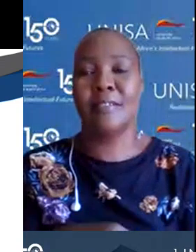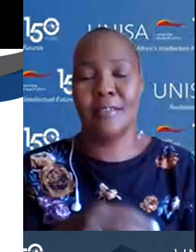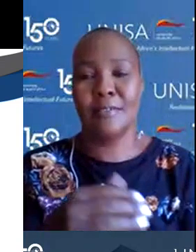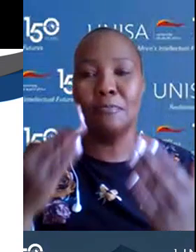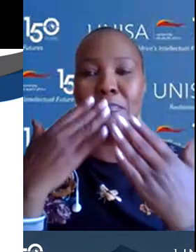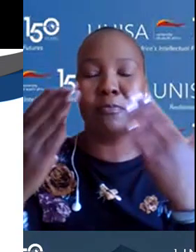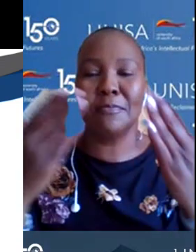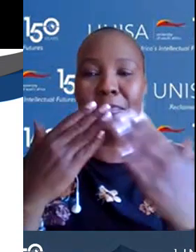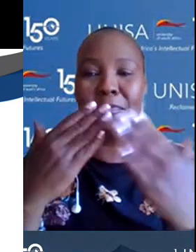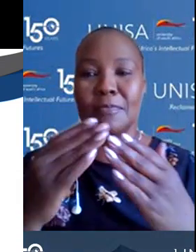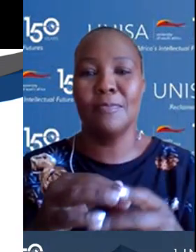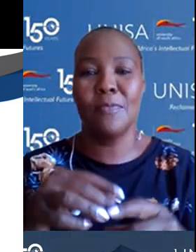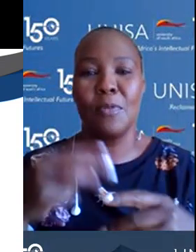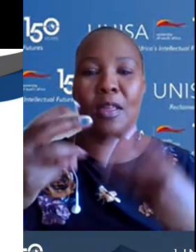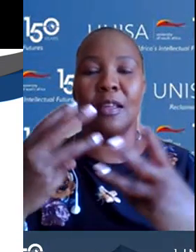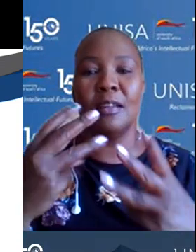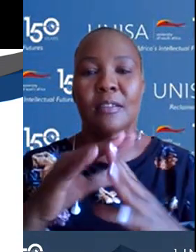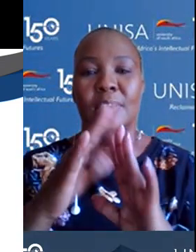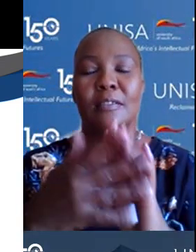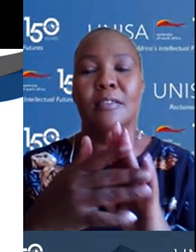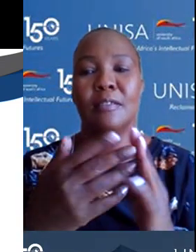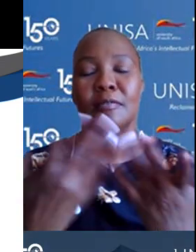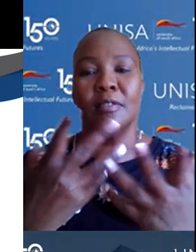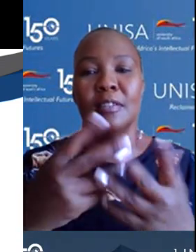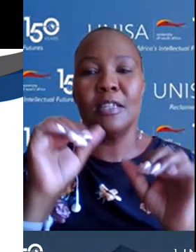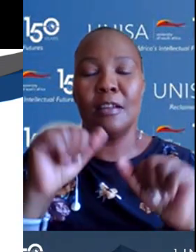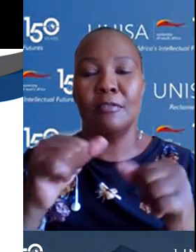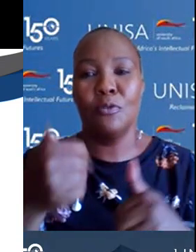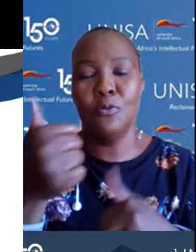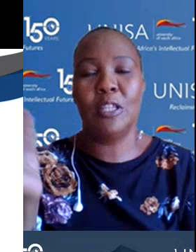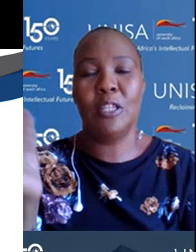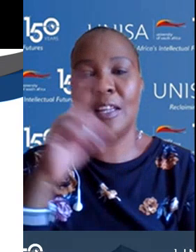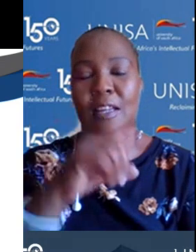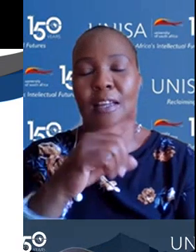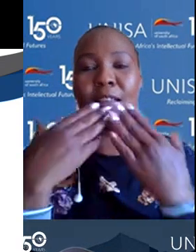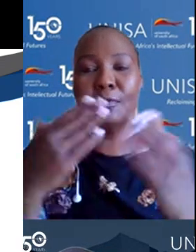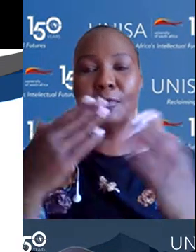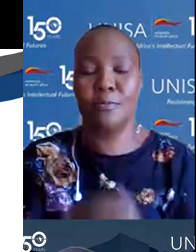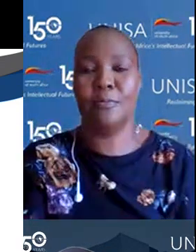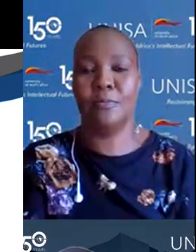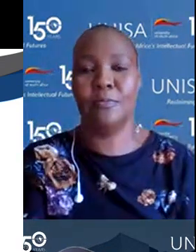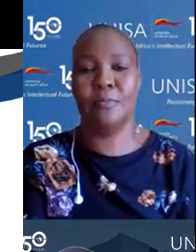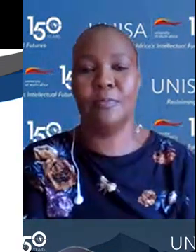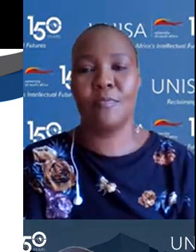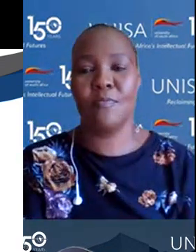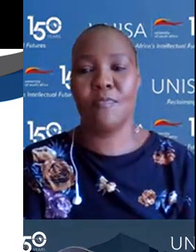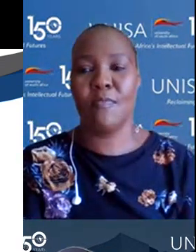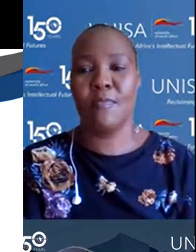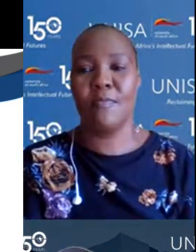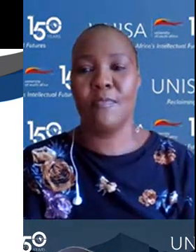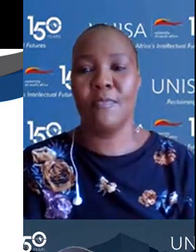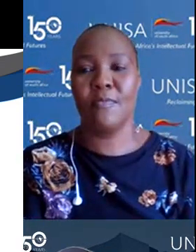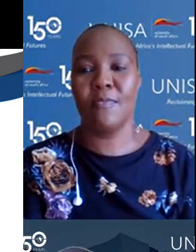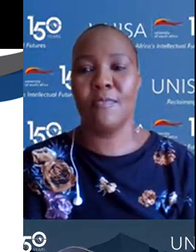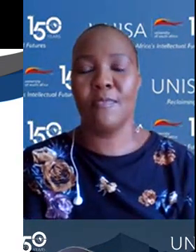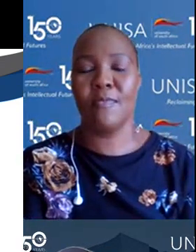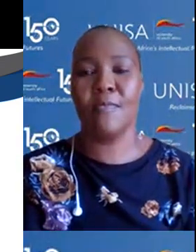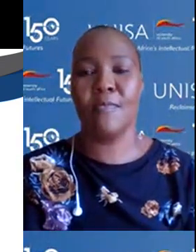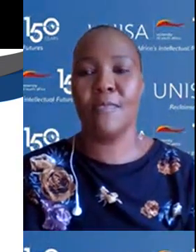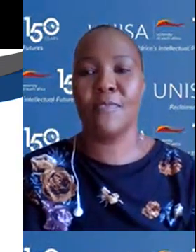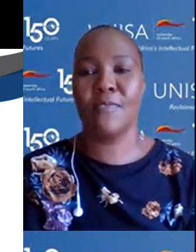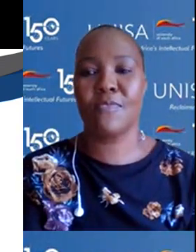And yeah, let's have a good day. Thanks, colleagues. And just so that you can put a face to the voice,